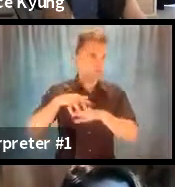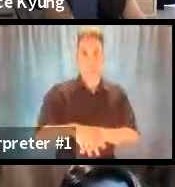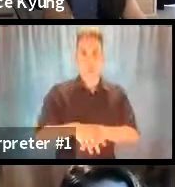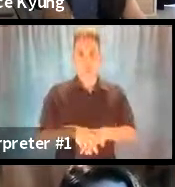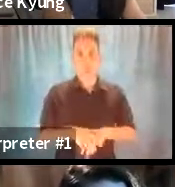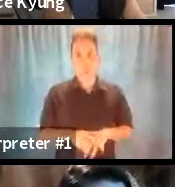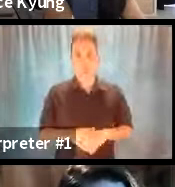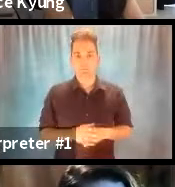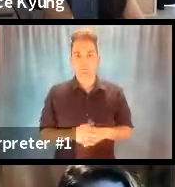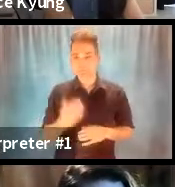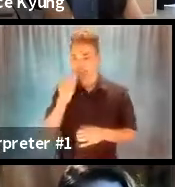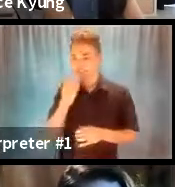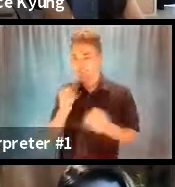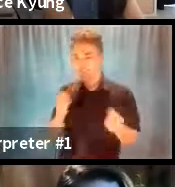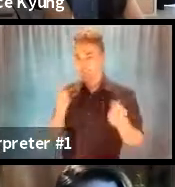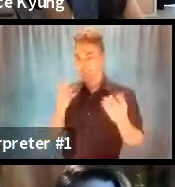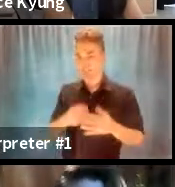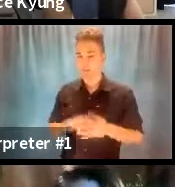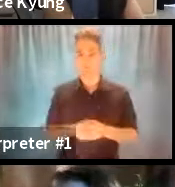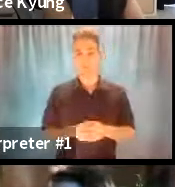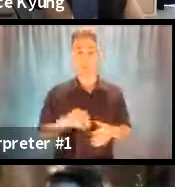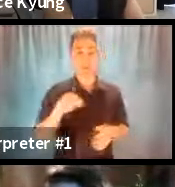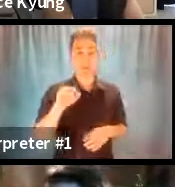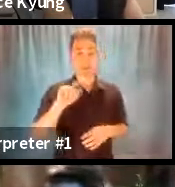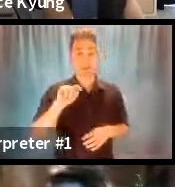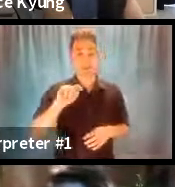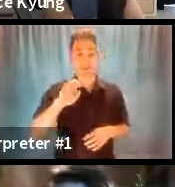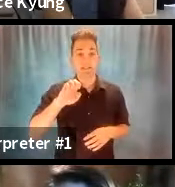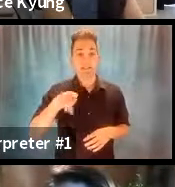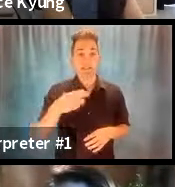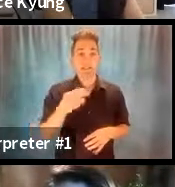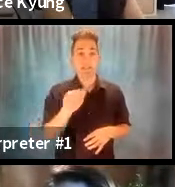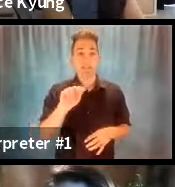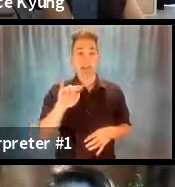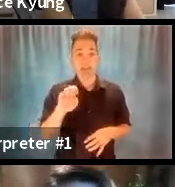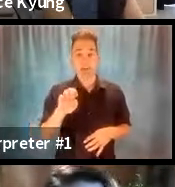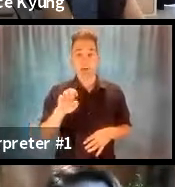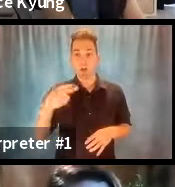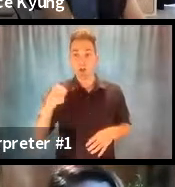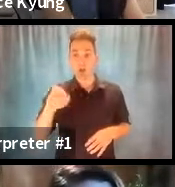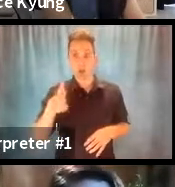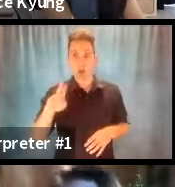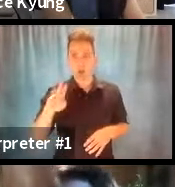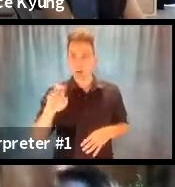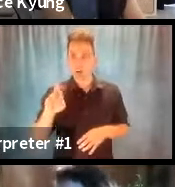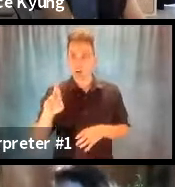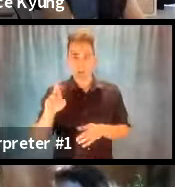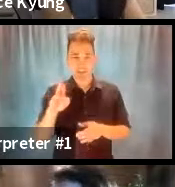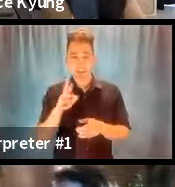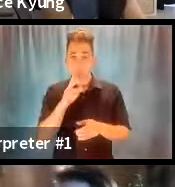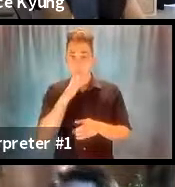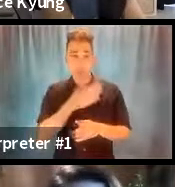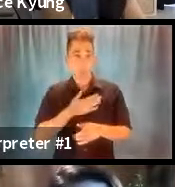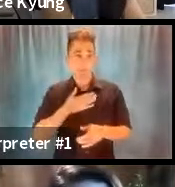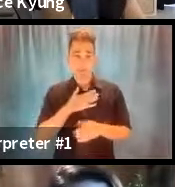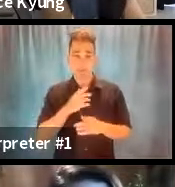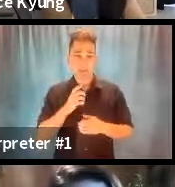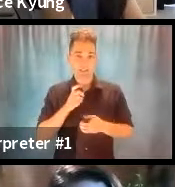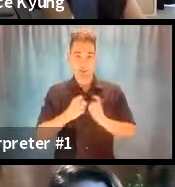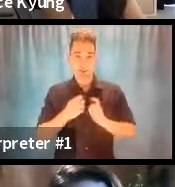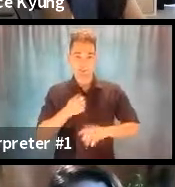Thank you so much. Stephanie Herbers, are you with us? Please correct my pronunciation. Yes, I'm here and you got it